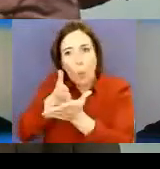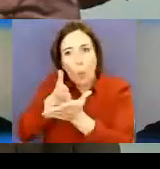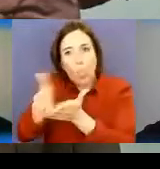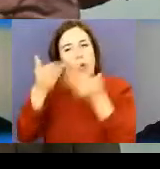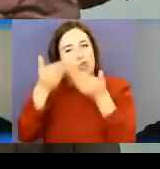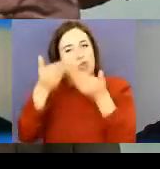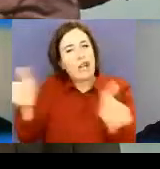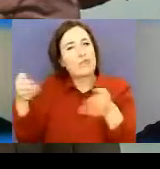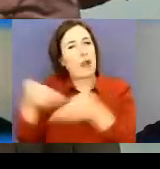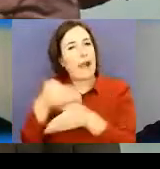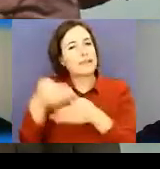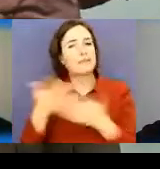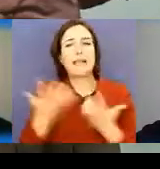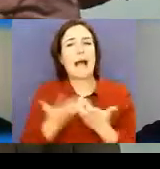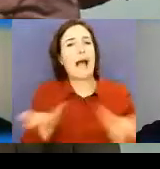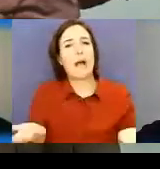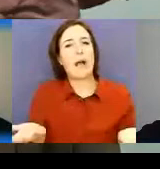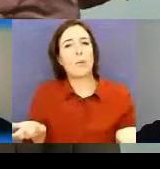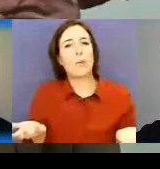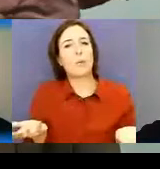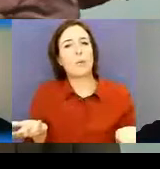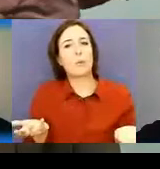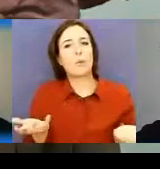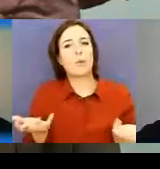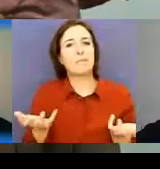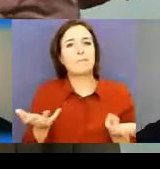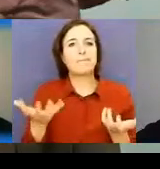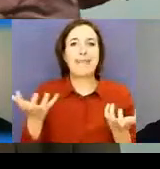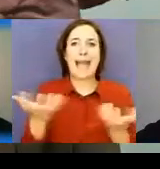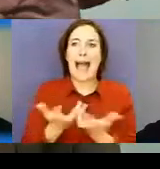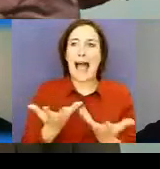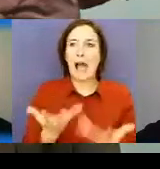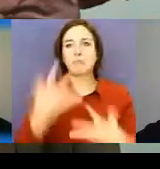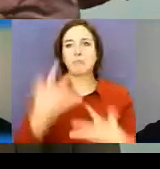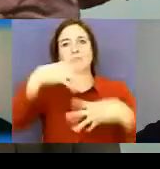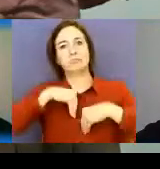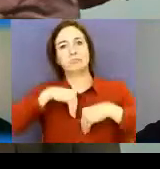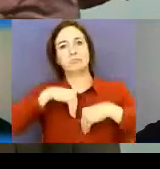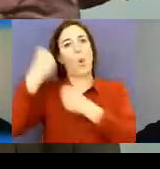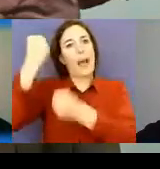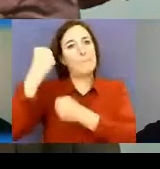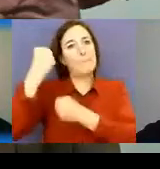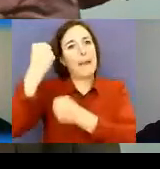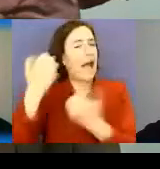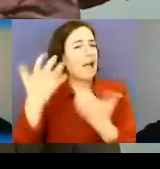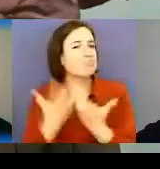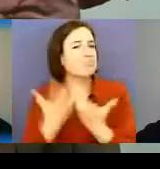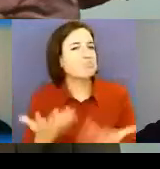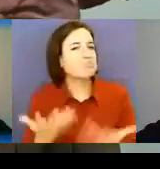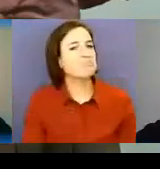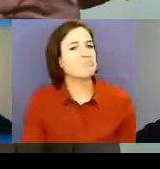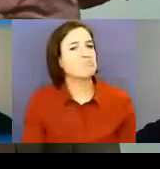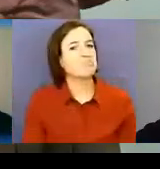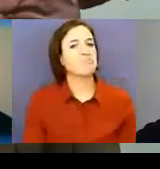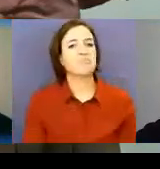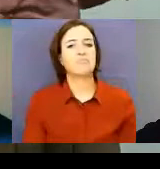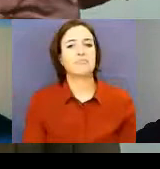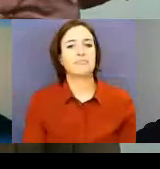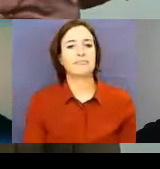that to maximise the campaign itself. Just wondered if either of you had any thoughts on that one.